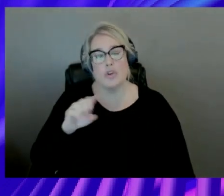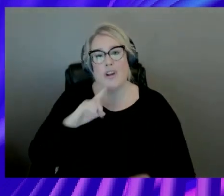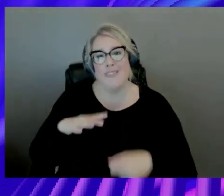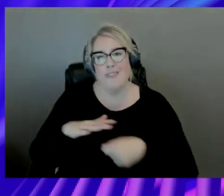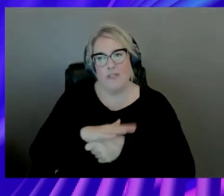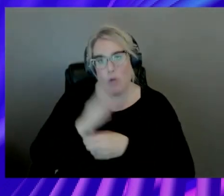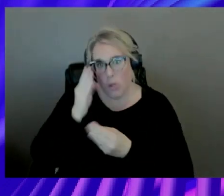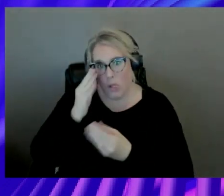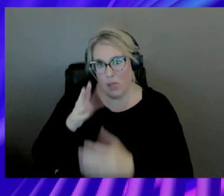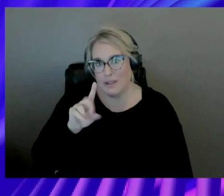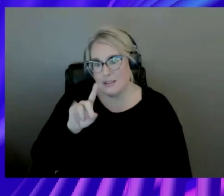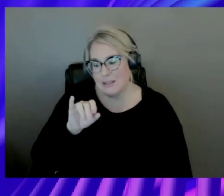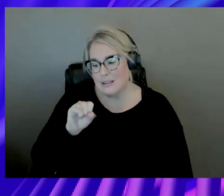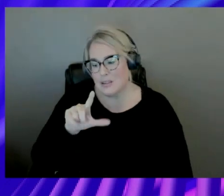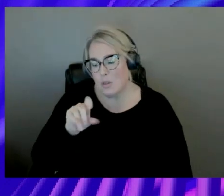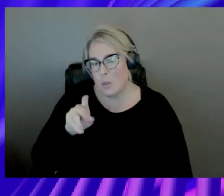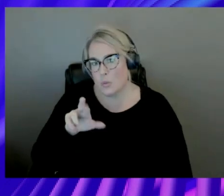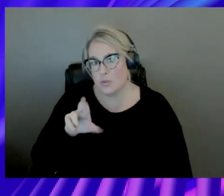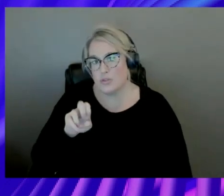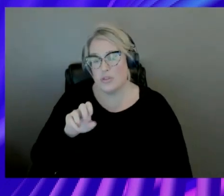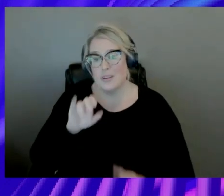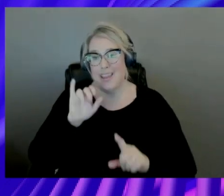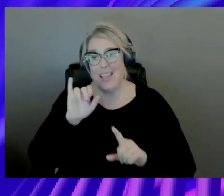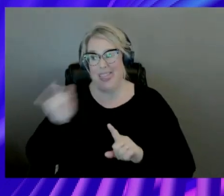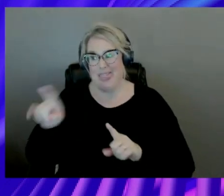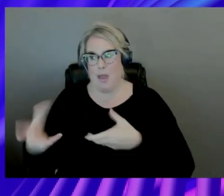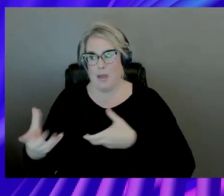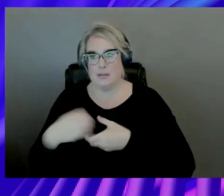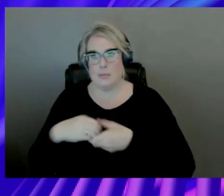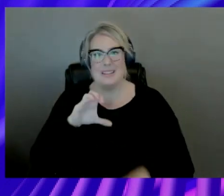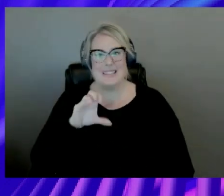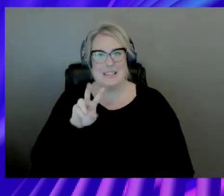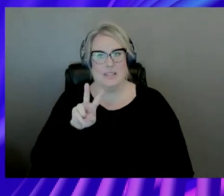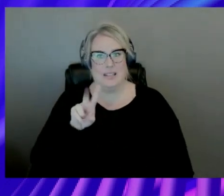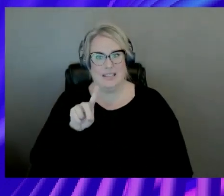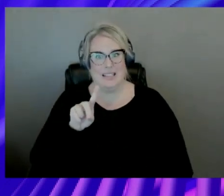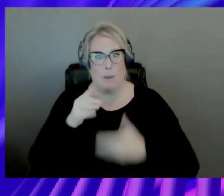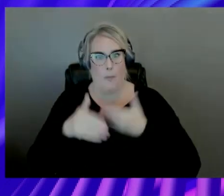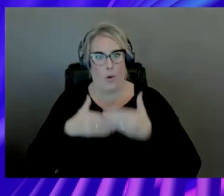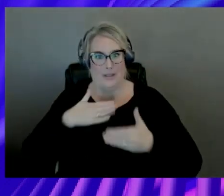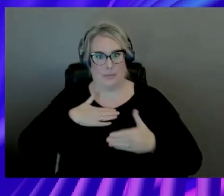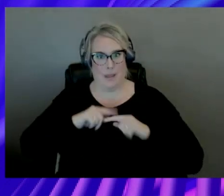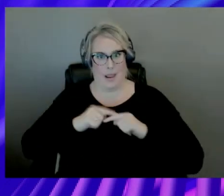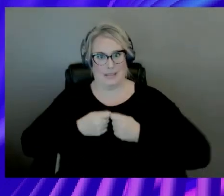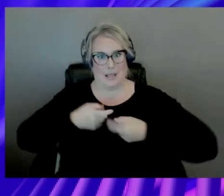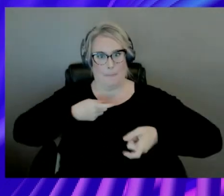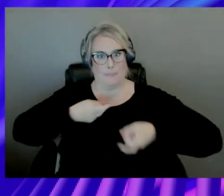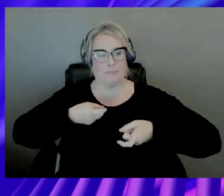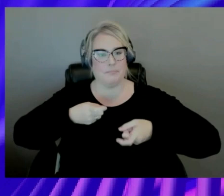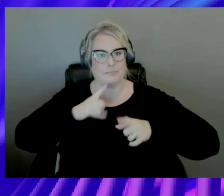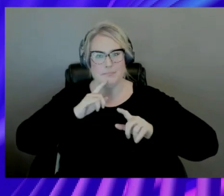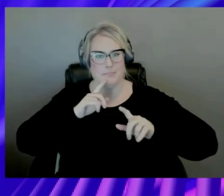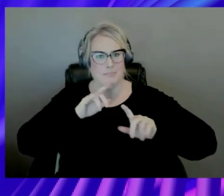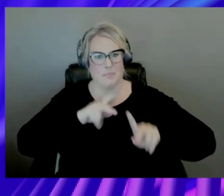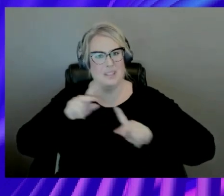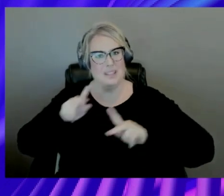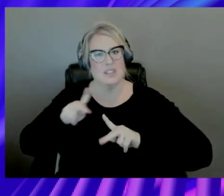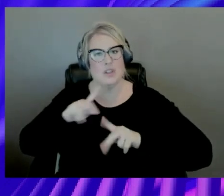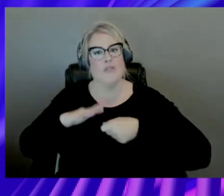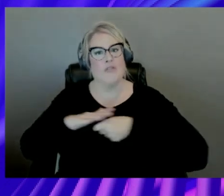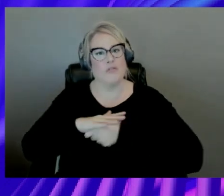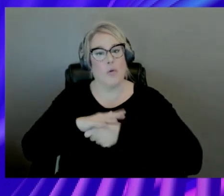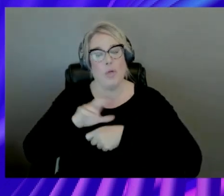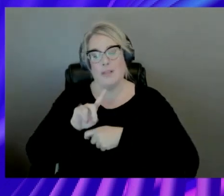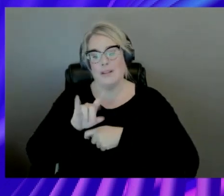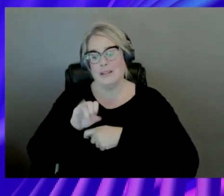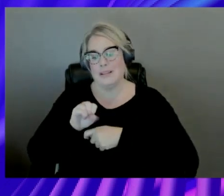disclosure is actually a portion of the CVD process that our team manages. It's very similar to the full disclosure process, except for that one